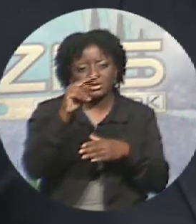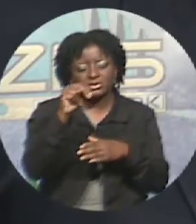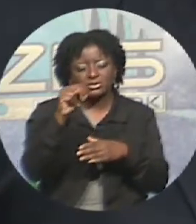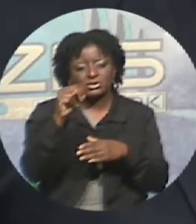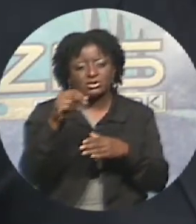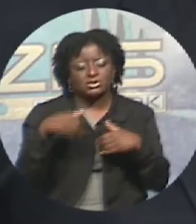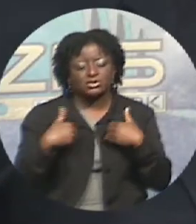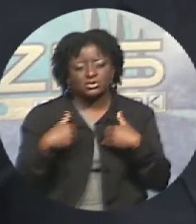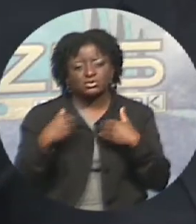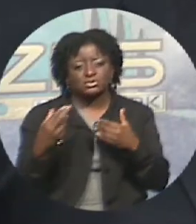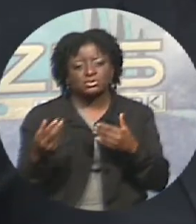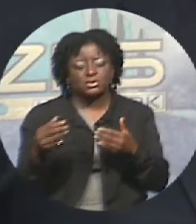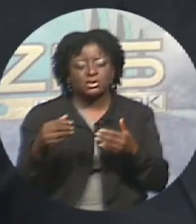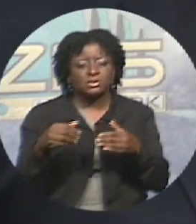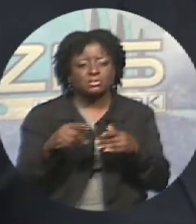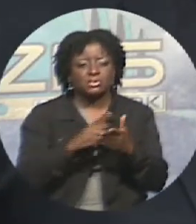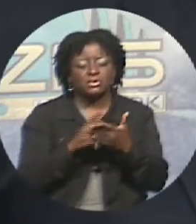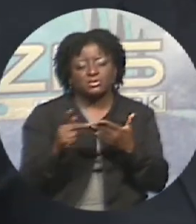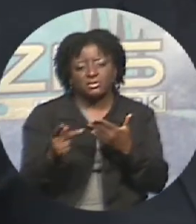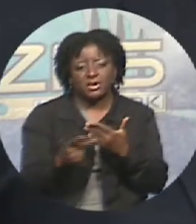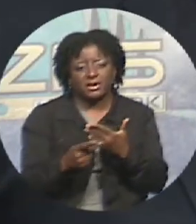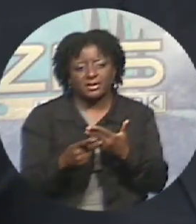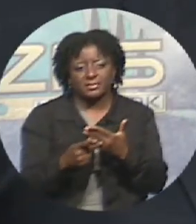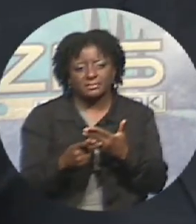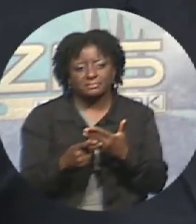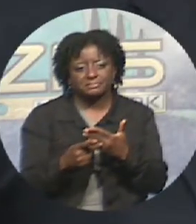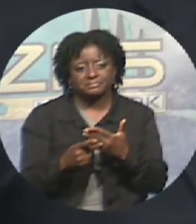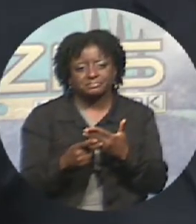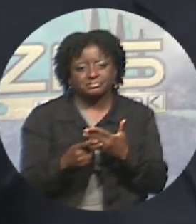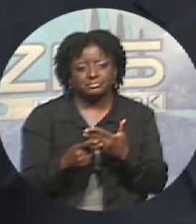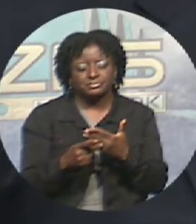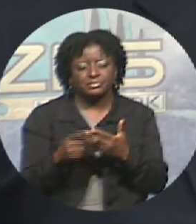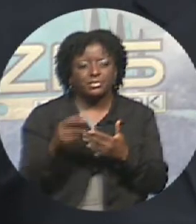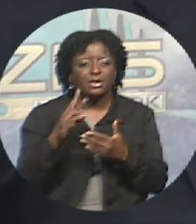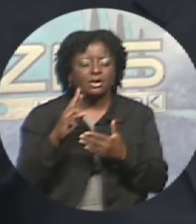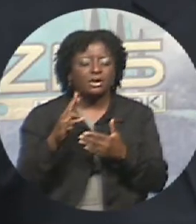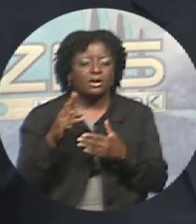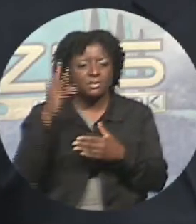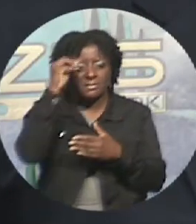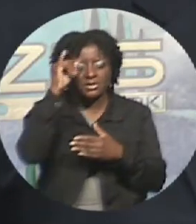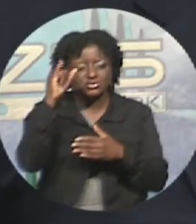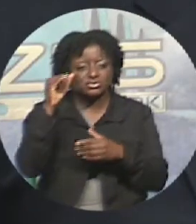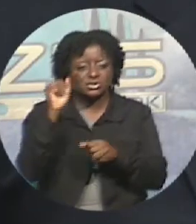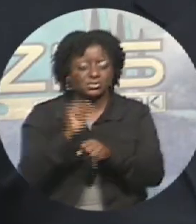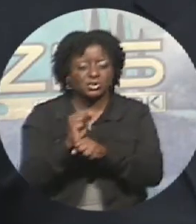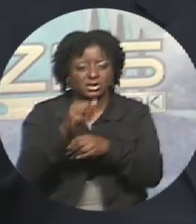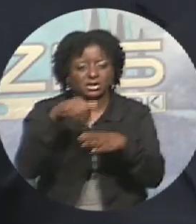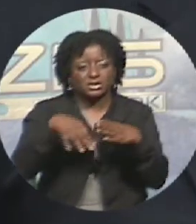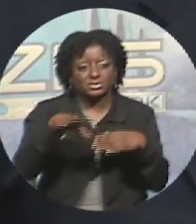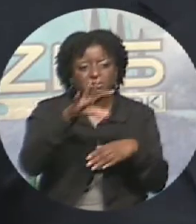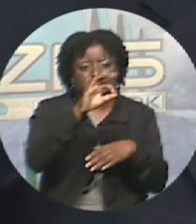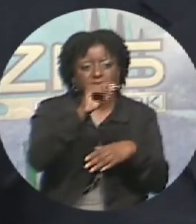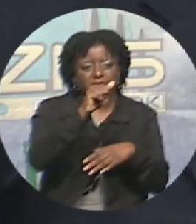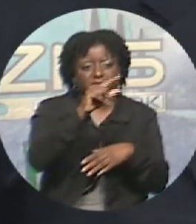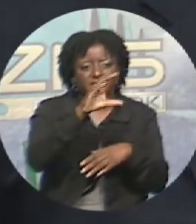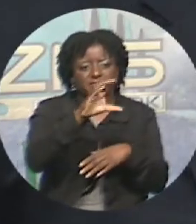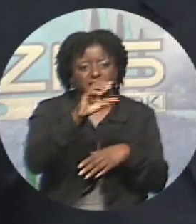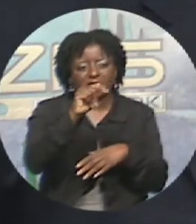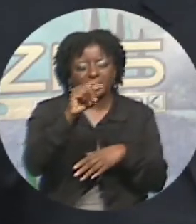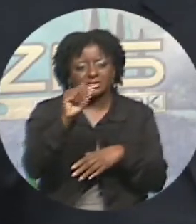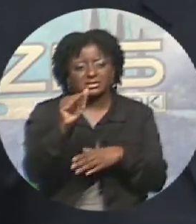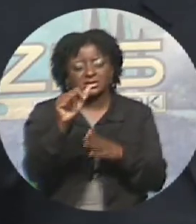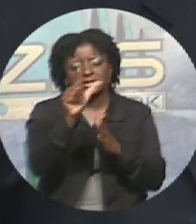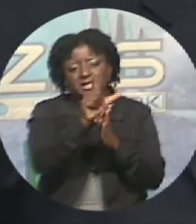ministry, Strawn laid out her ministry's endeavours ranging from FATCA legislation to China's role in the future of the financial services industry.